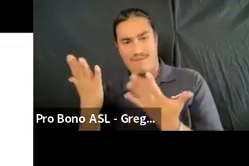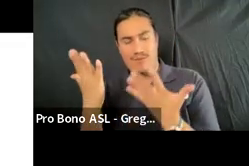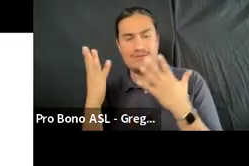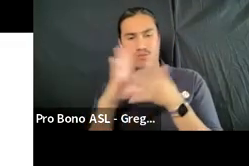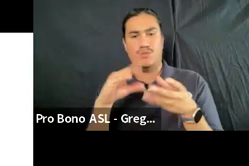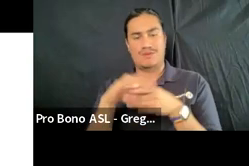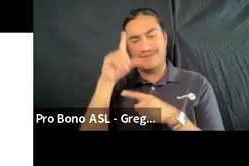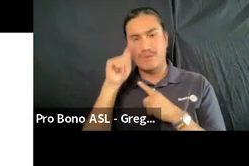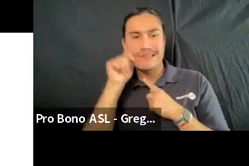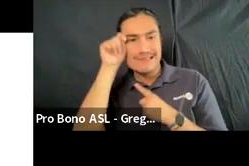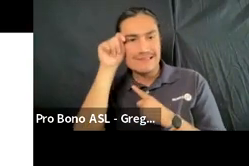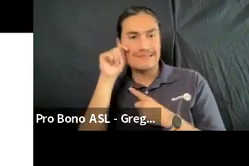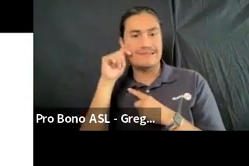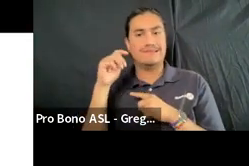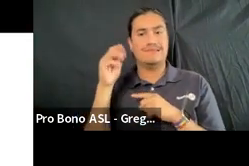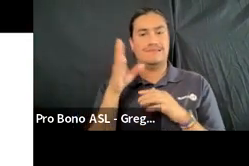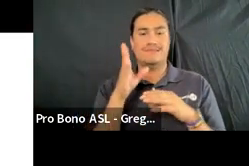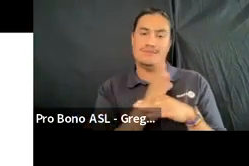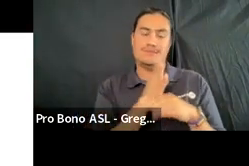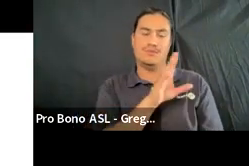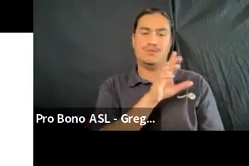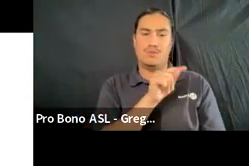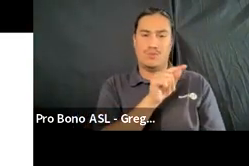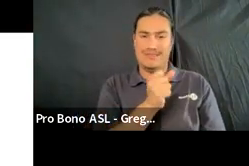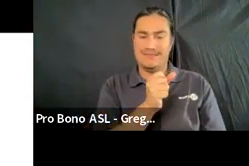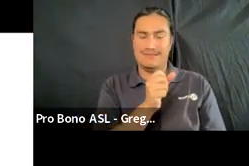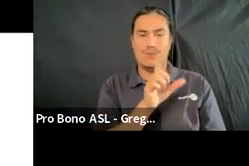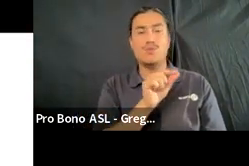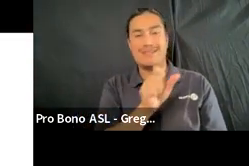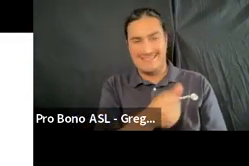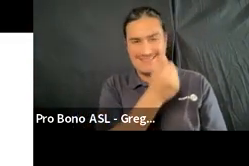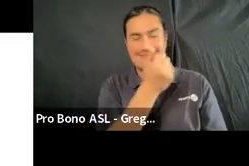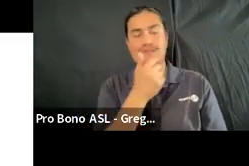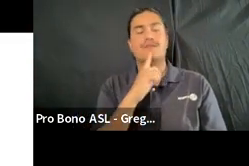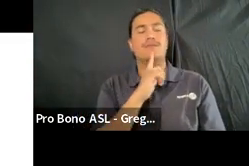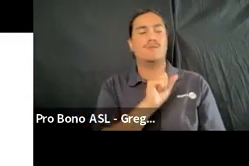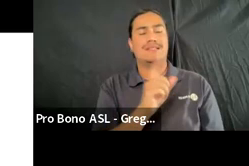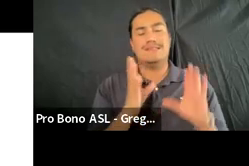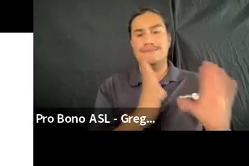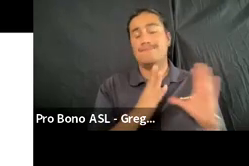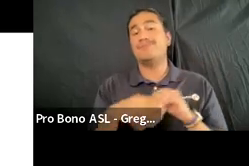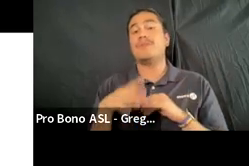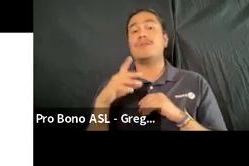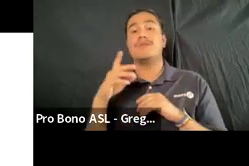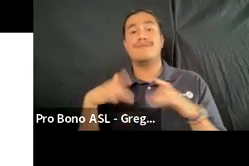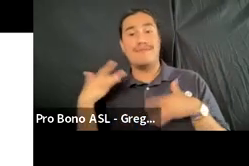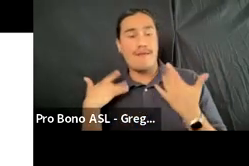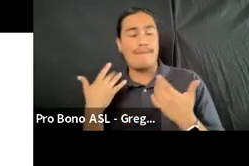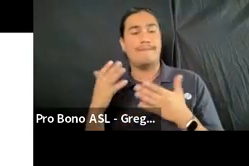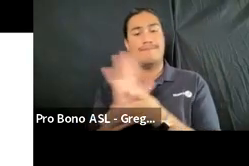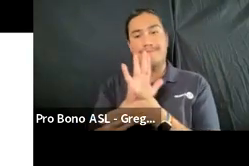teens and late 20s through film and theater. Brook Mill achieves connection that encourages celebration.